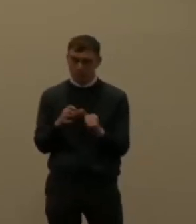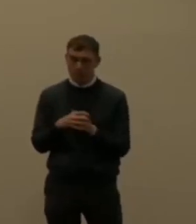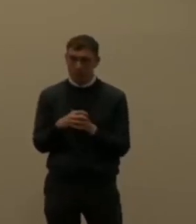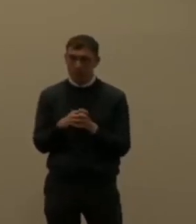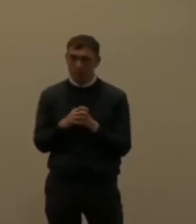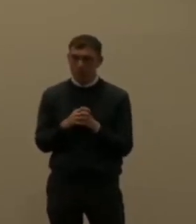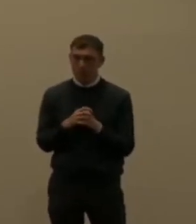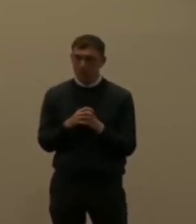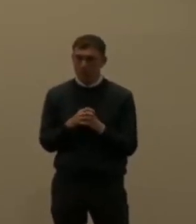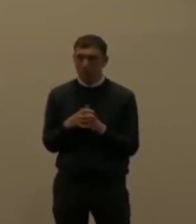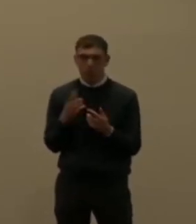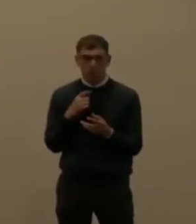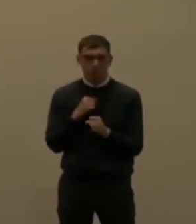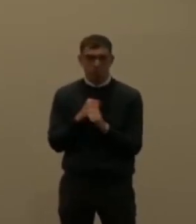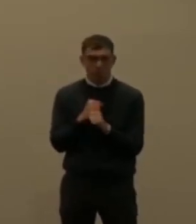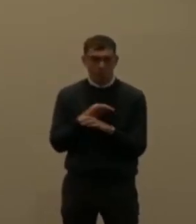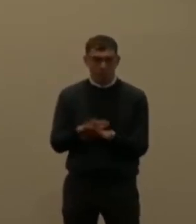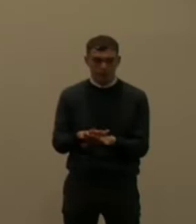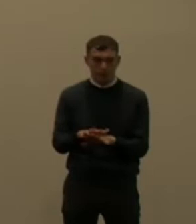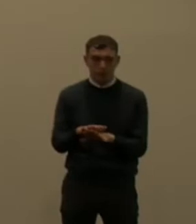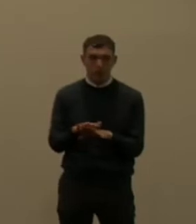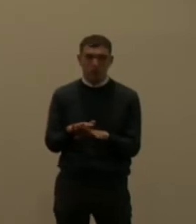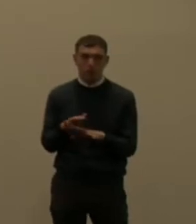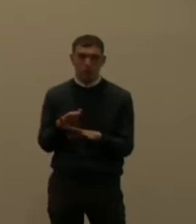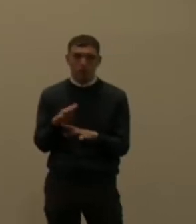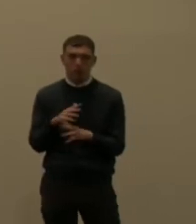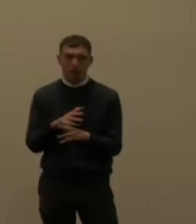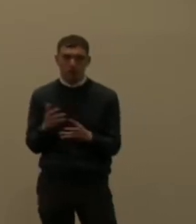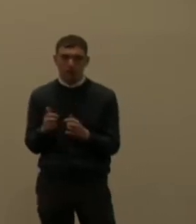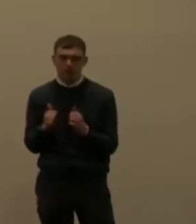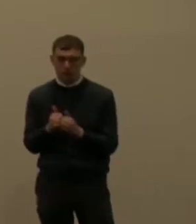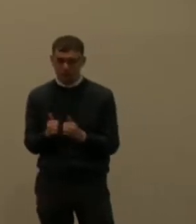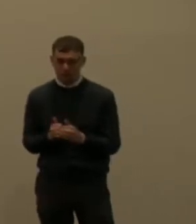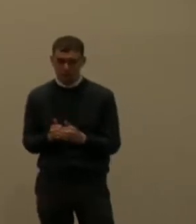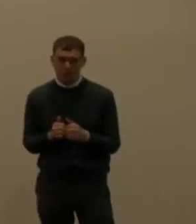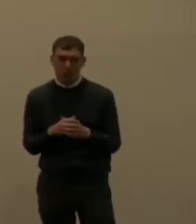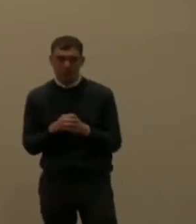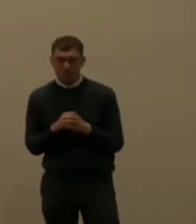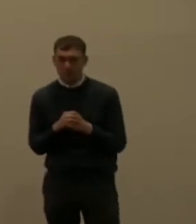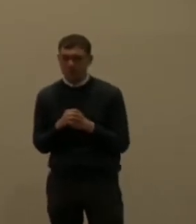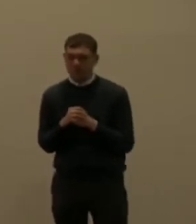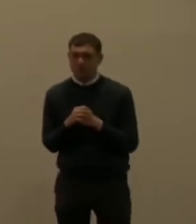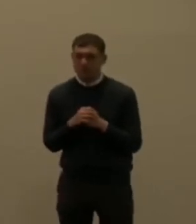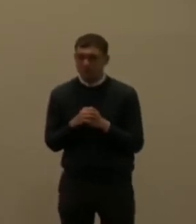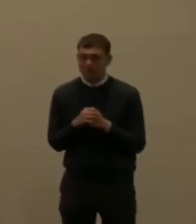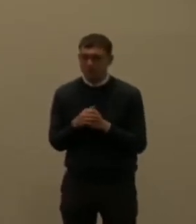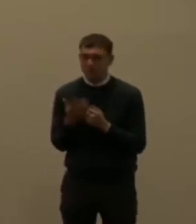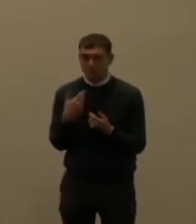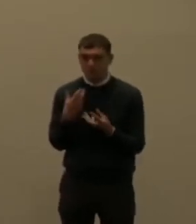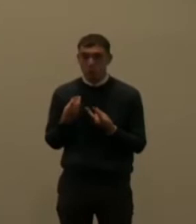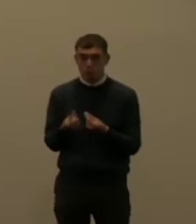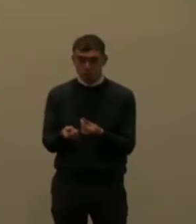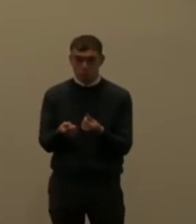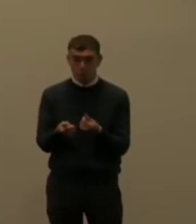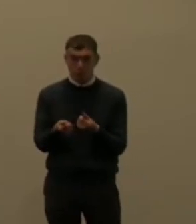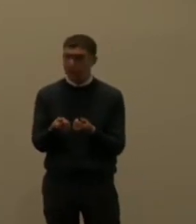do is to publish any pending customization. So it is exactly if I'm going to my solution and clicking